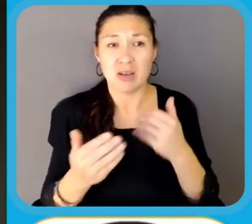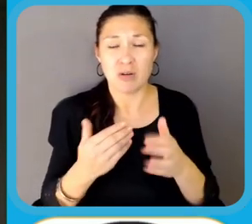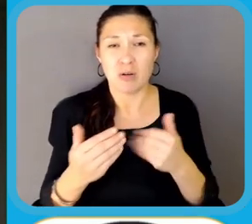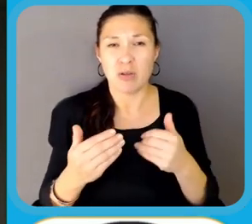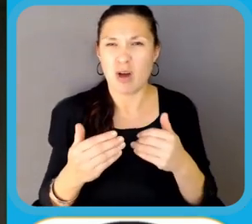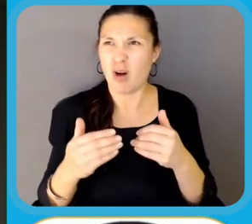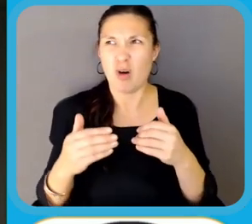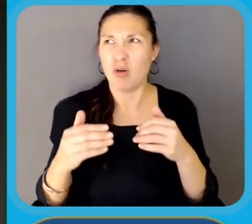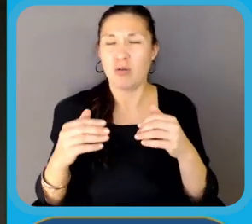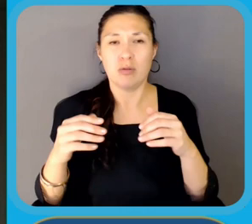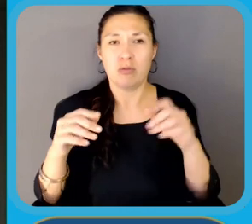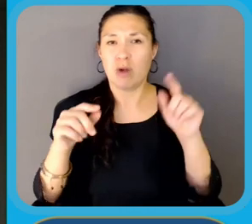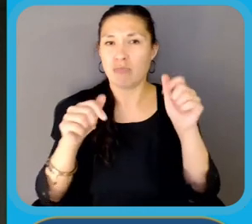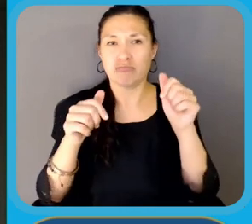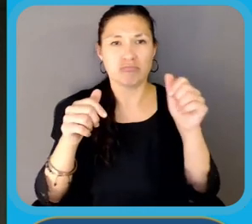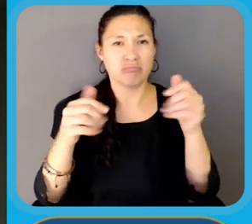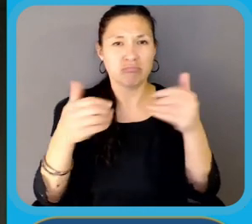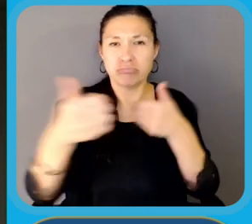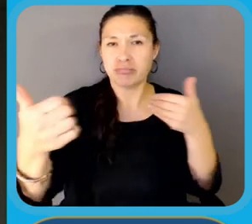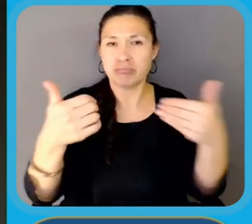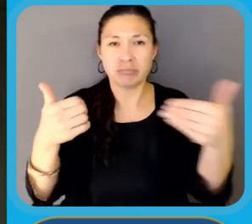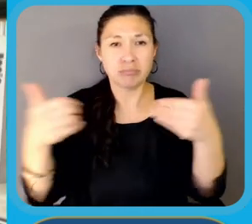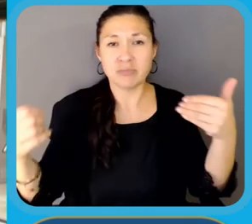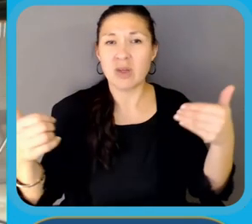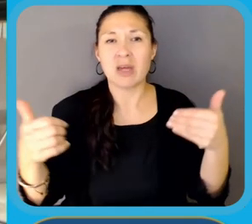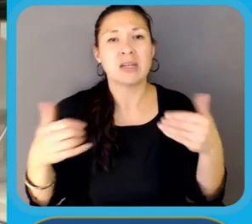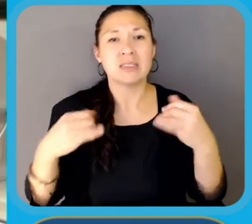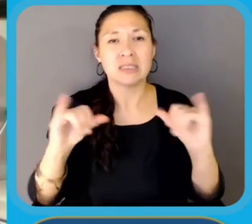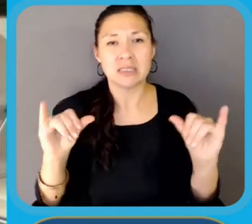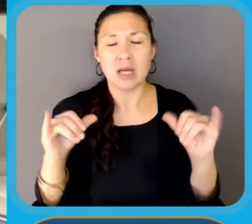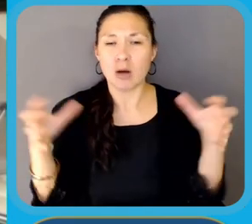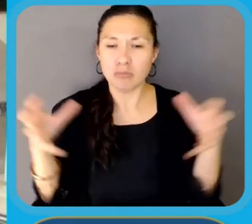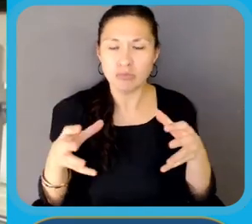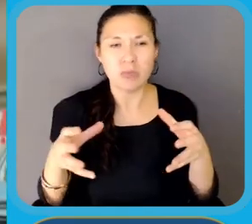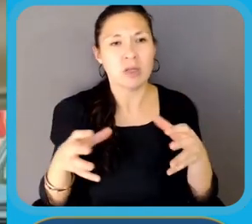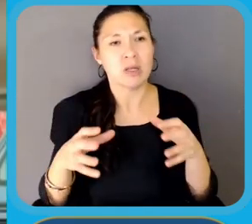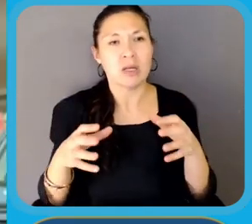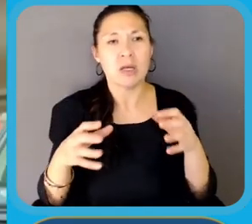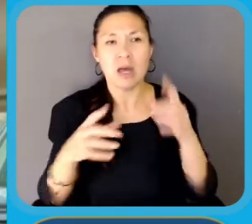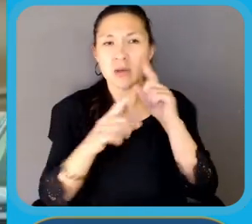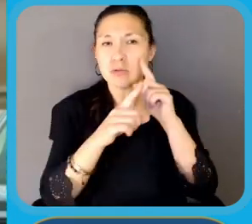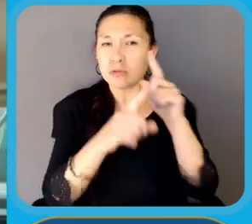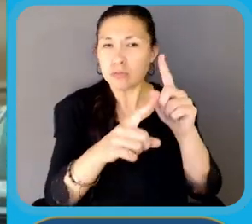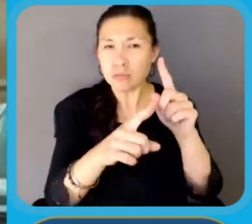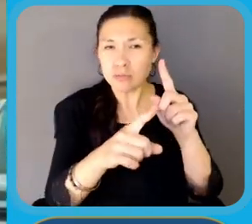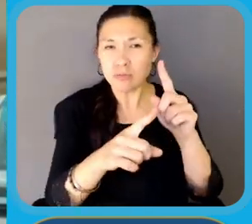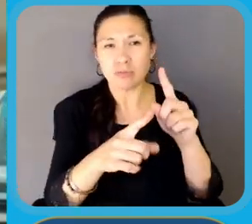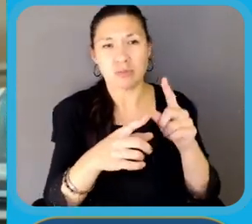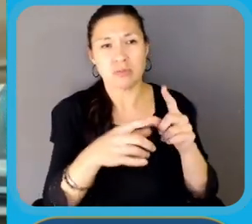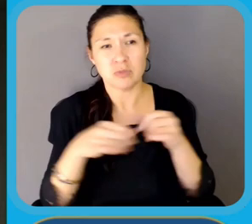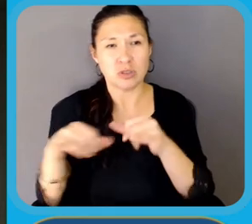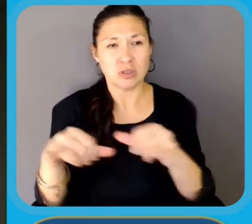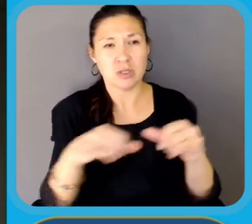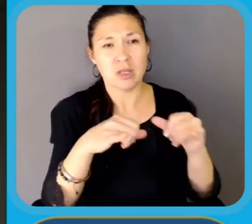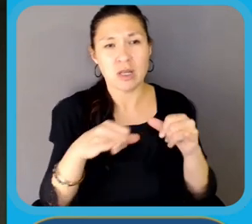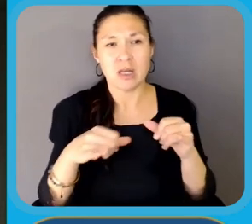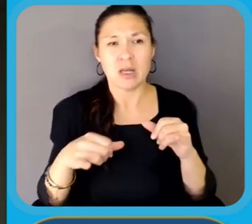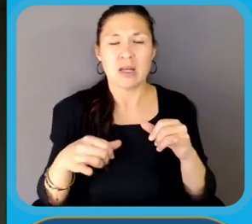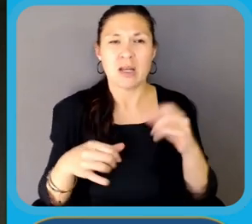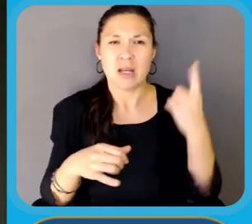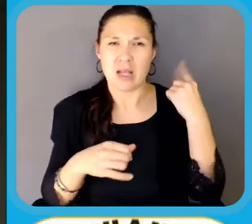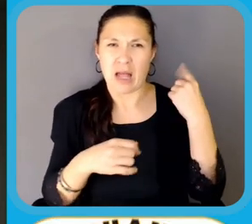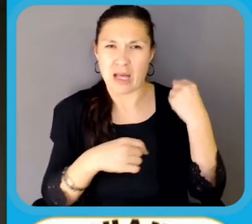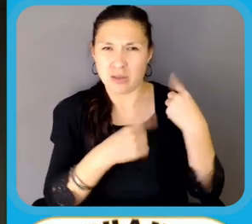energizing to come together and fight for our shared vision. Last year has been heartbreaking and heartwarming, full of endless despair at